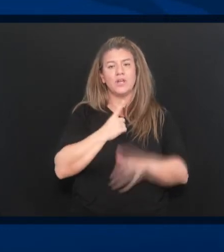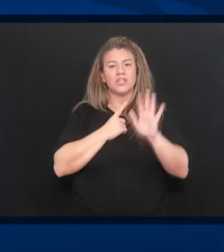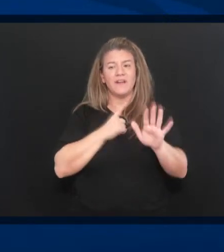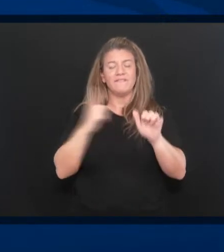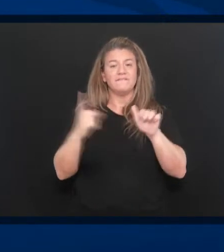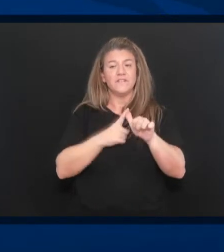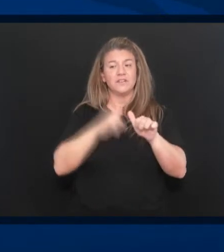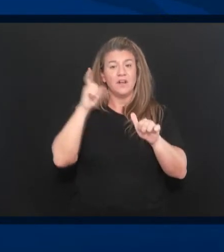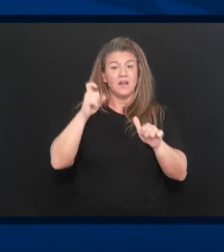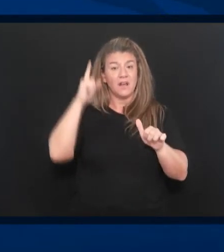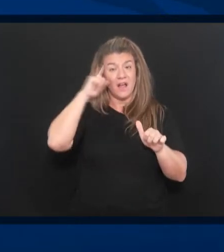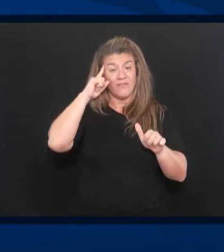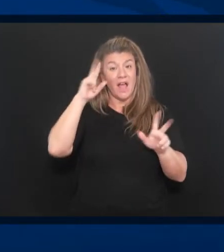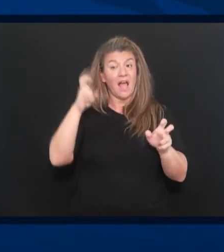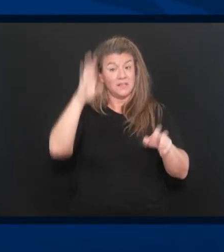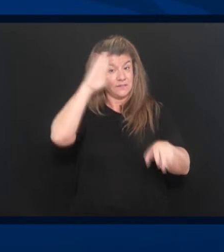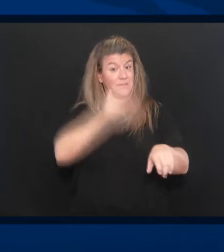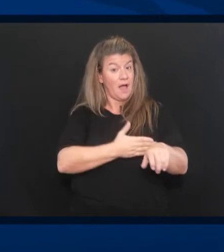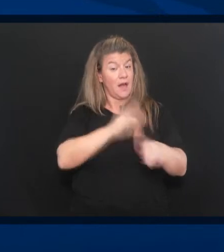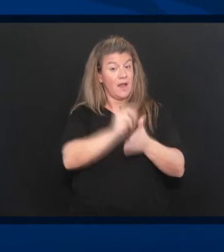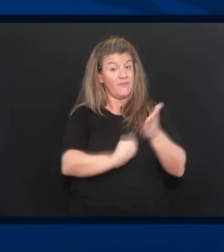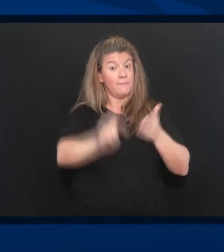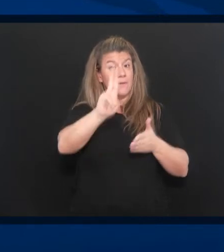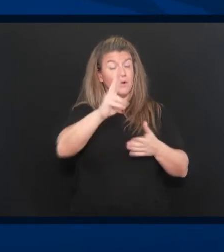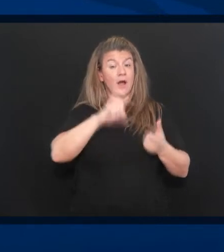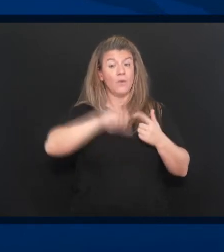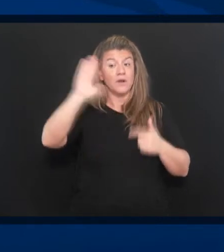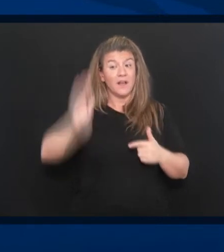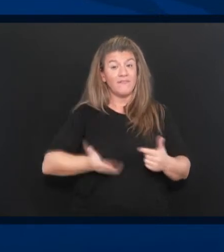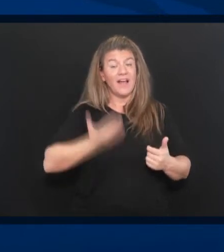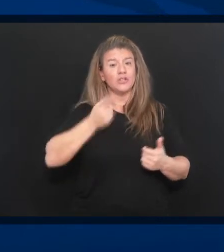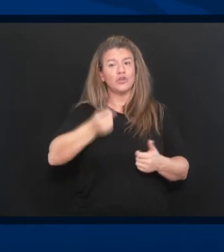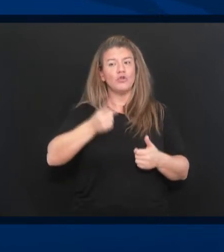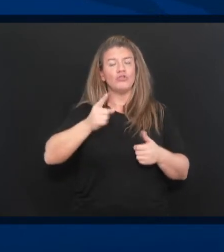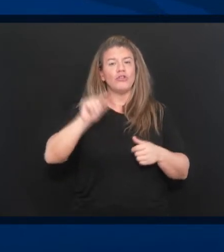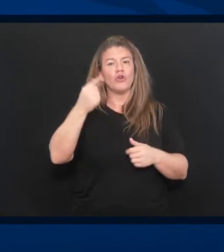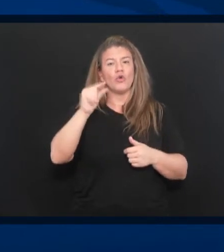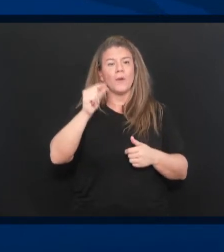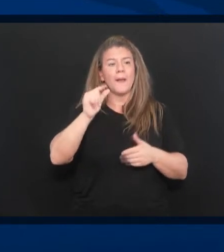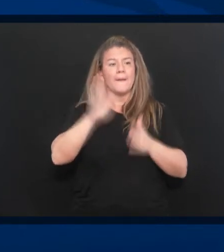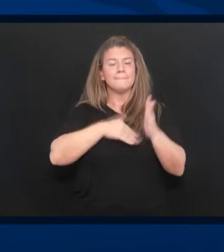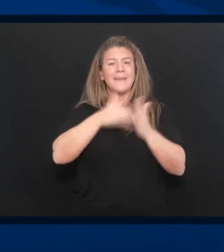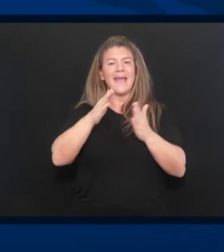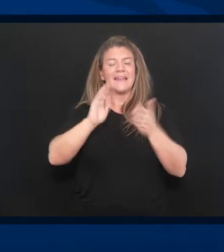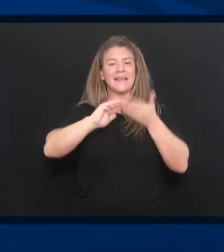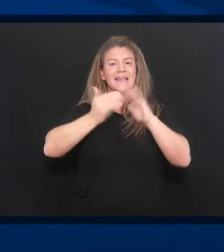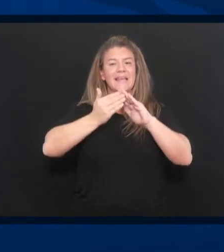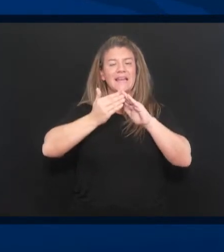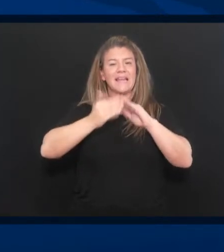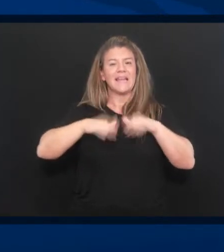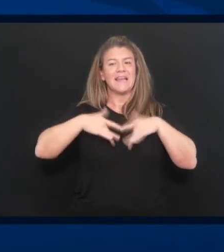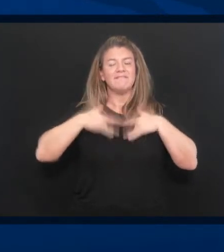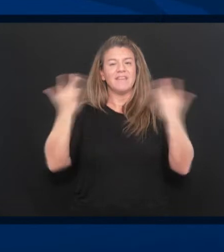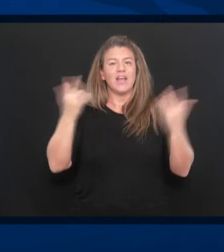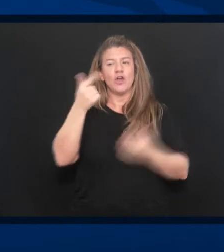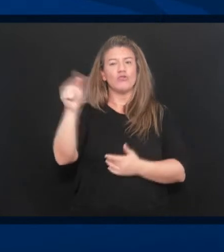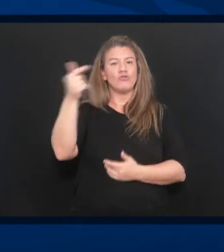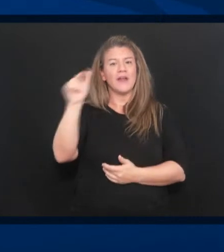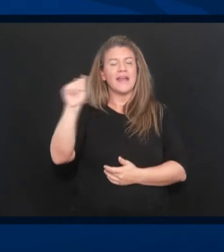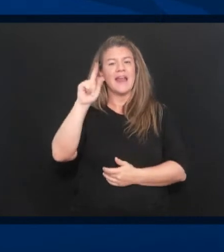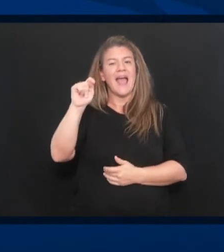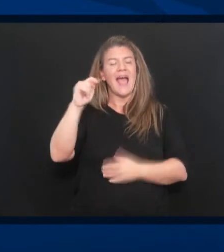as a son of Marshall, I'd like to invite you to the Paint the Capital City Green event tomorrow night at Yeager Airport, the Bill No Flight School